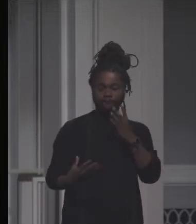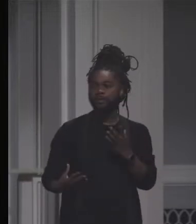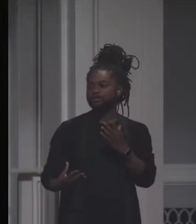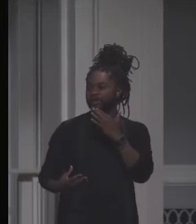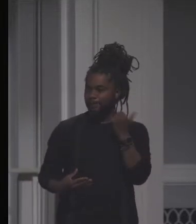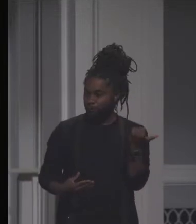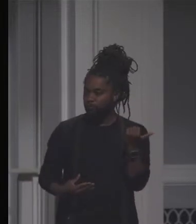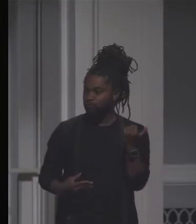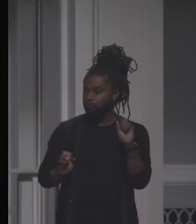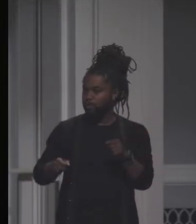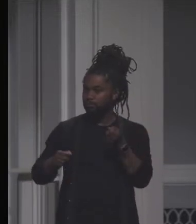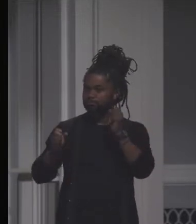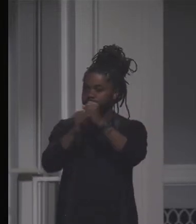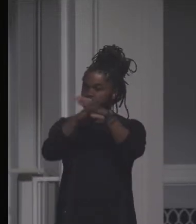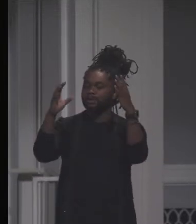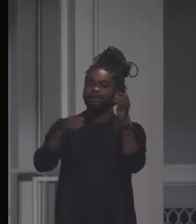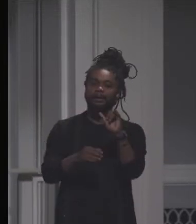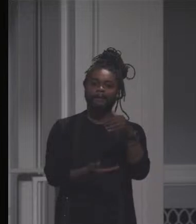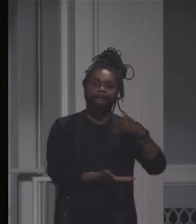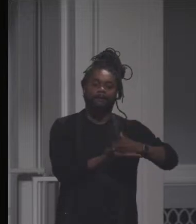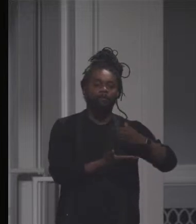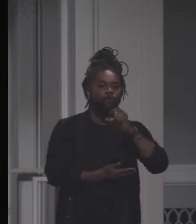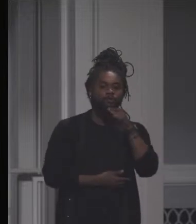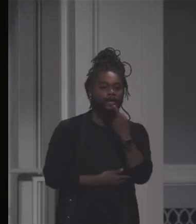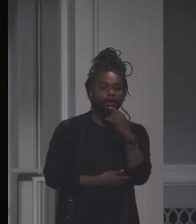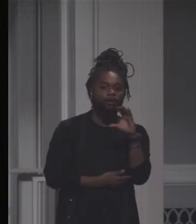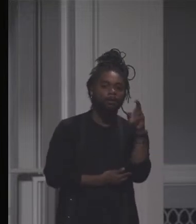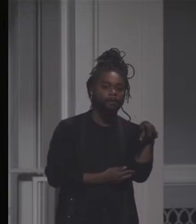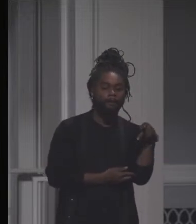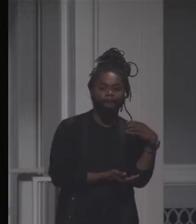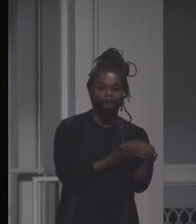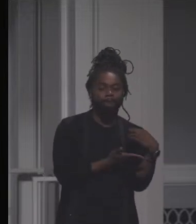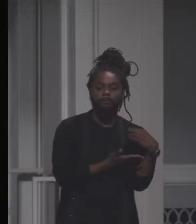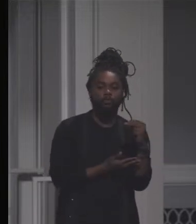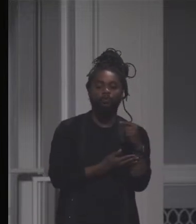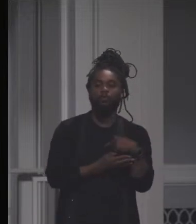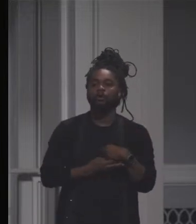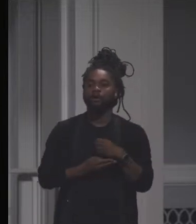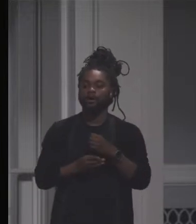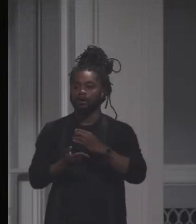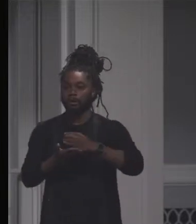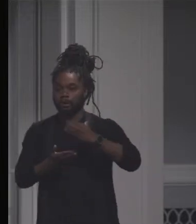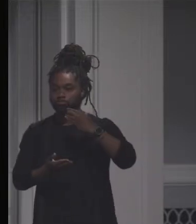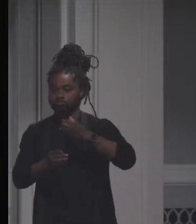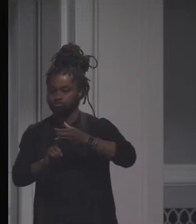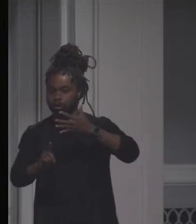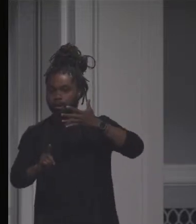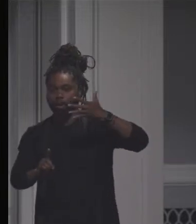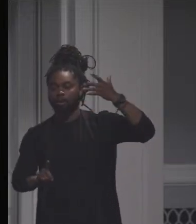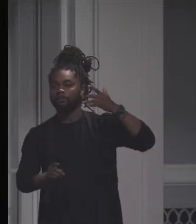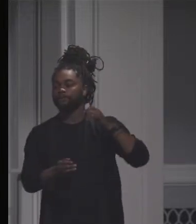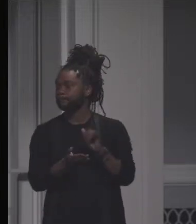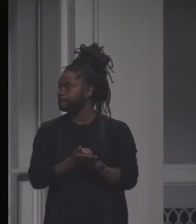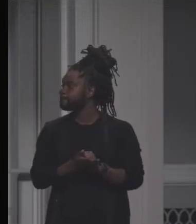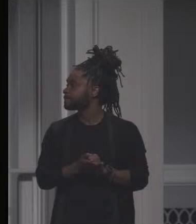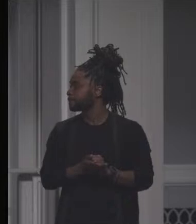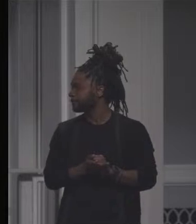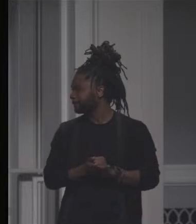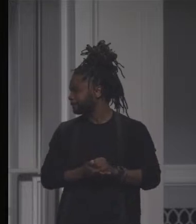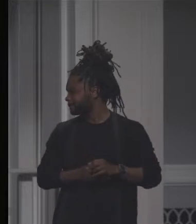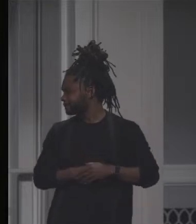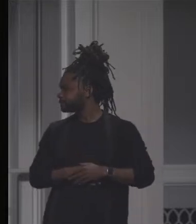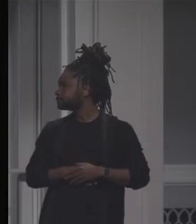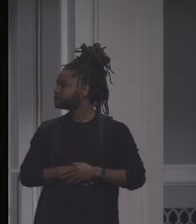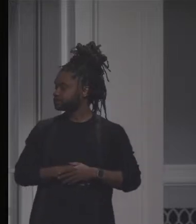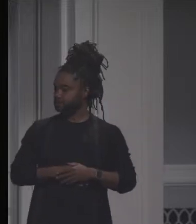general term like cup, I have to use something much more particular. And this is where reading those endless lists of grave